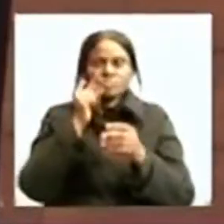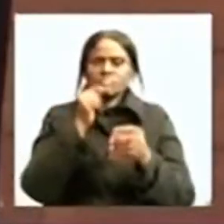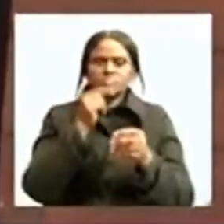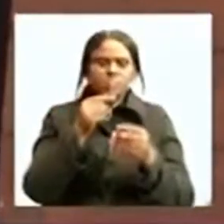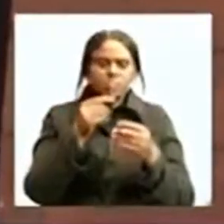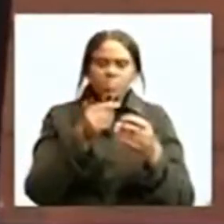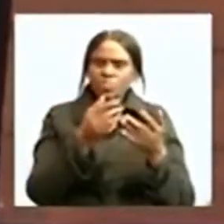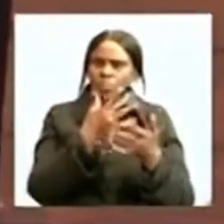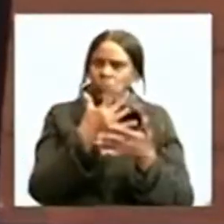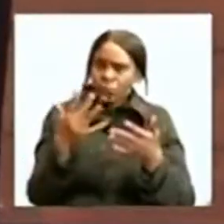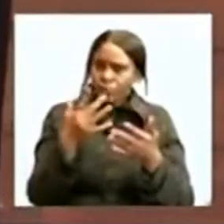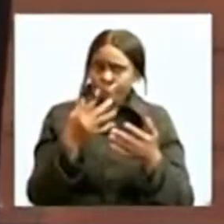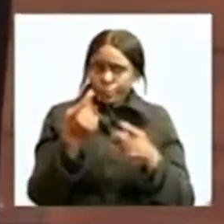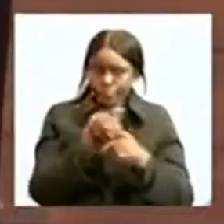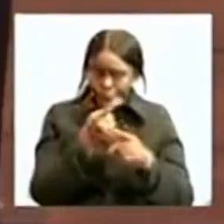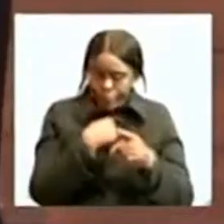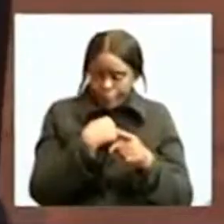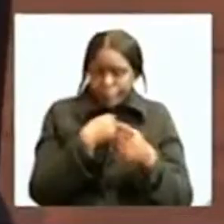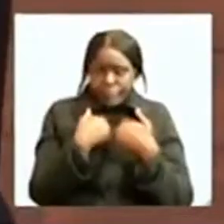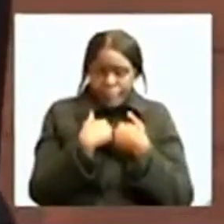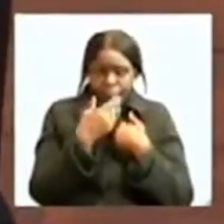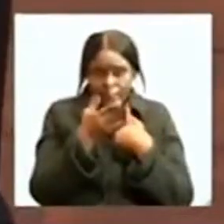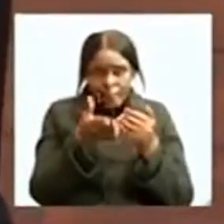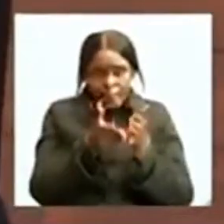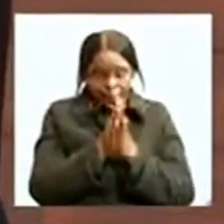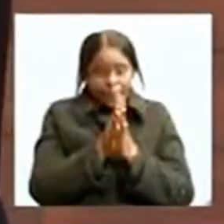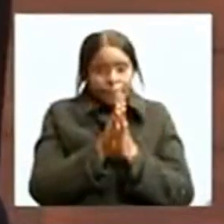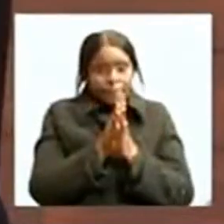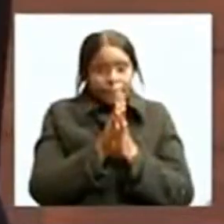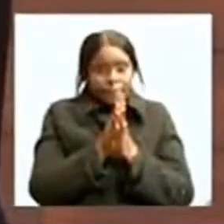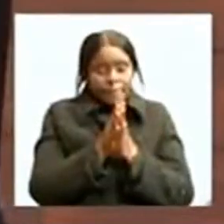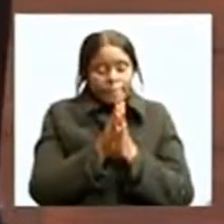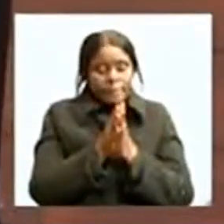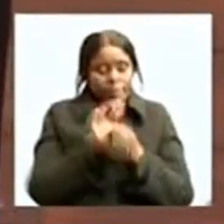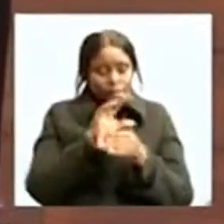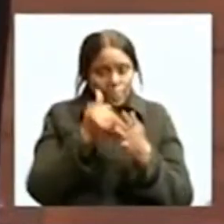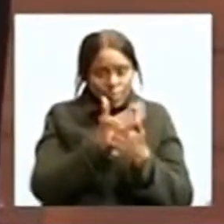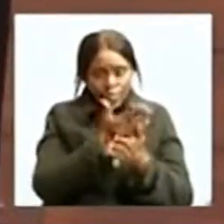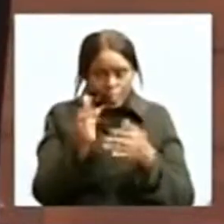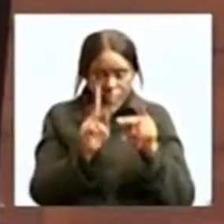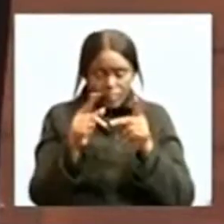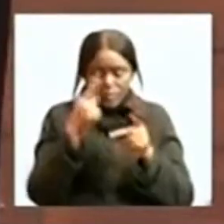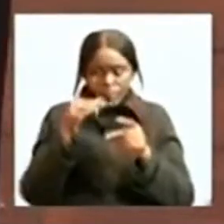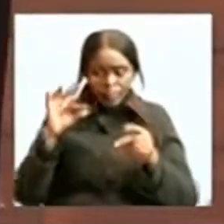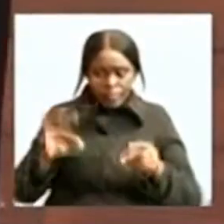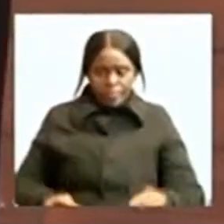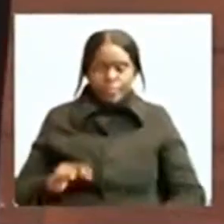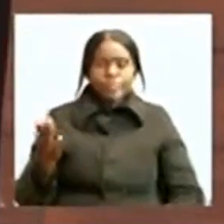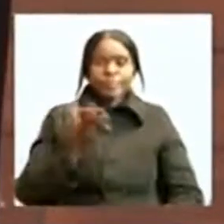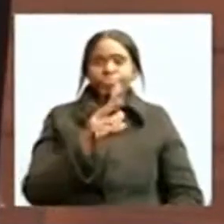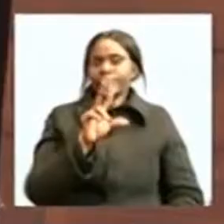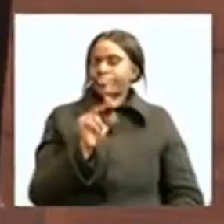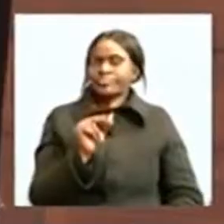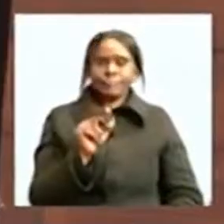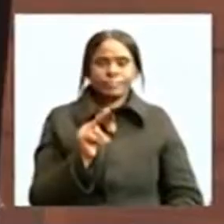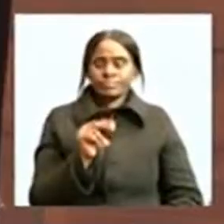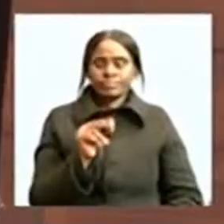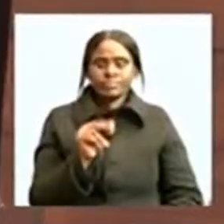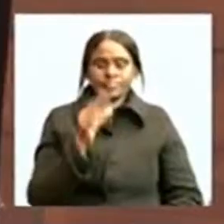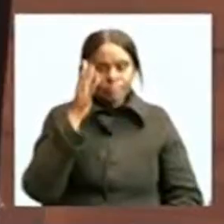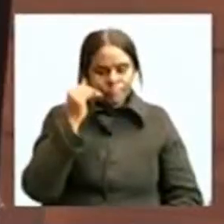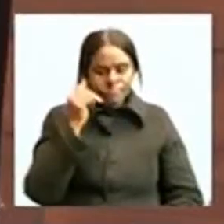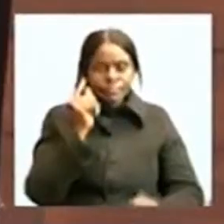me. Have they asked for collateral from all these people that have been benefiting? No.